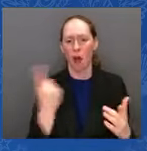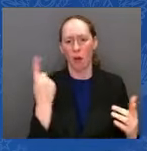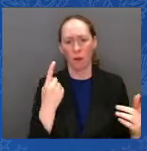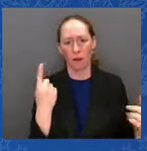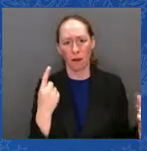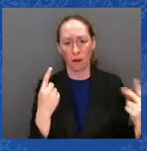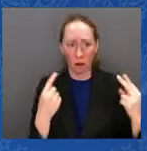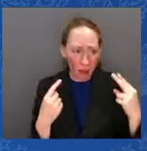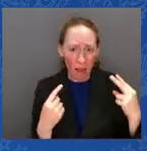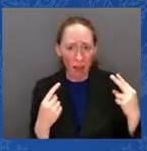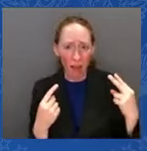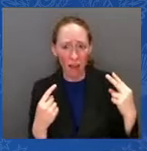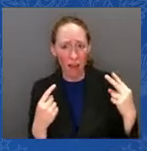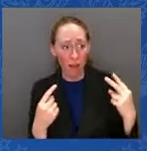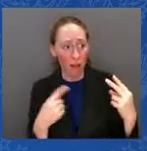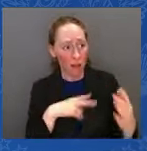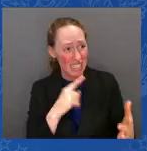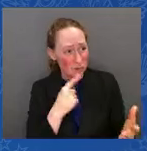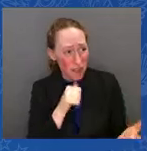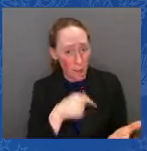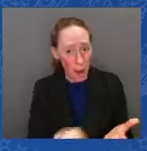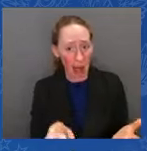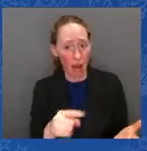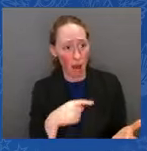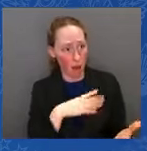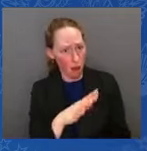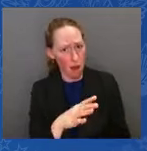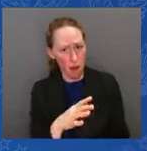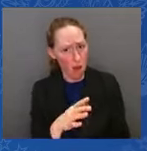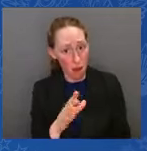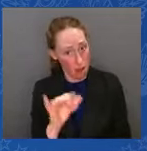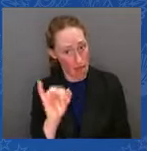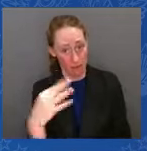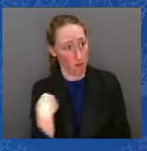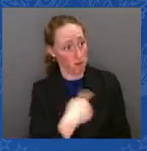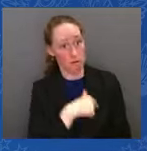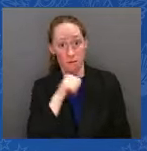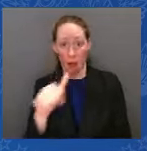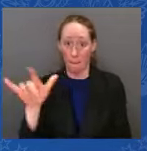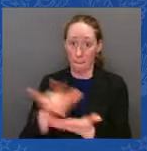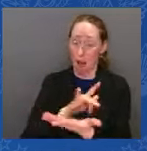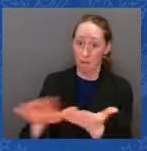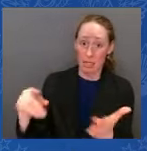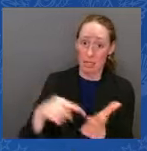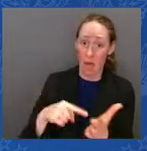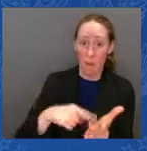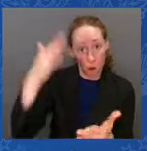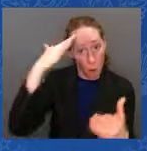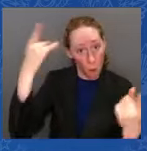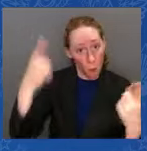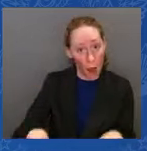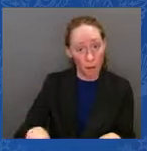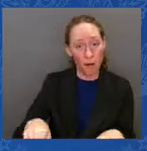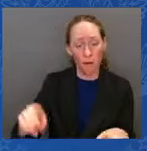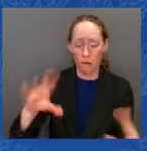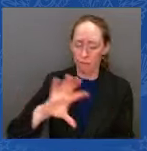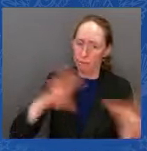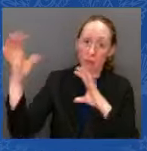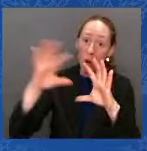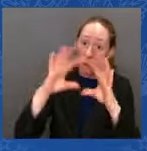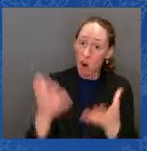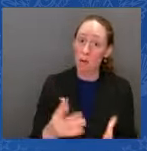serious. Because if we default on our debt, the whole world is in trouble. This is a manufactured